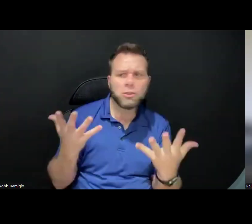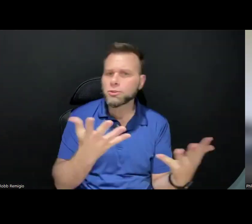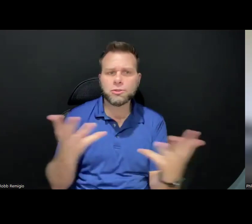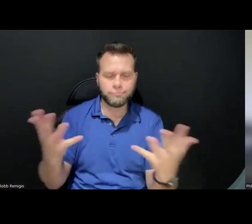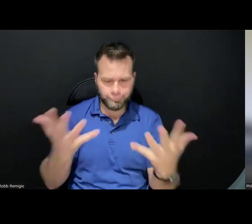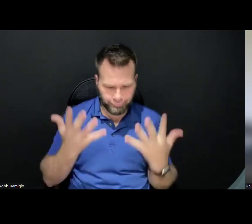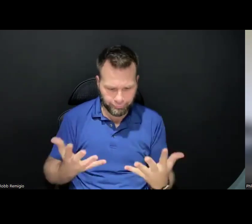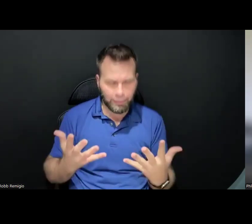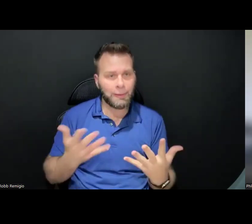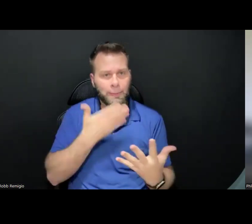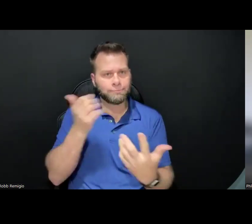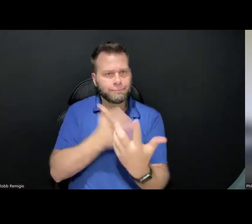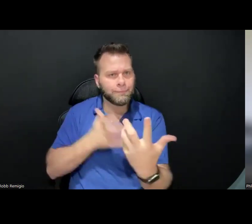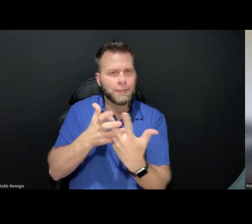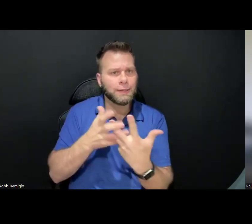fit in addressing needs.